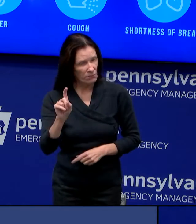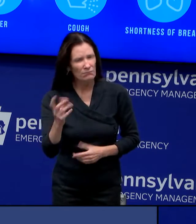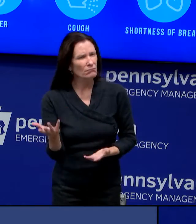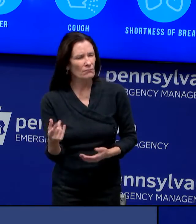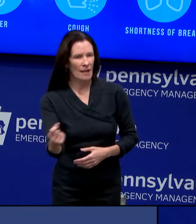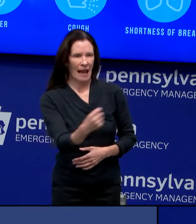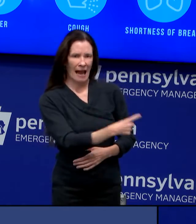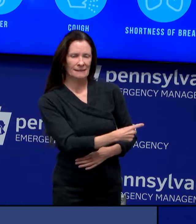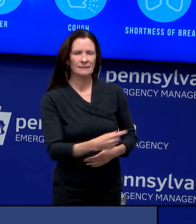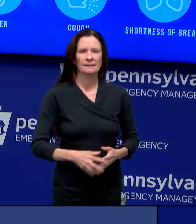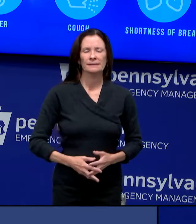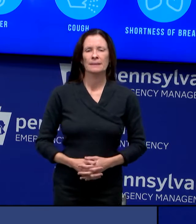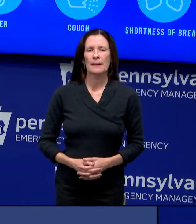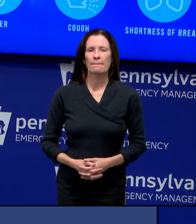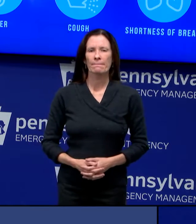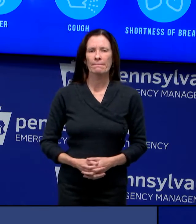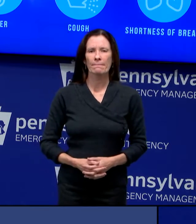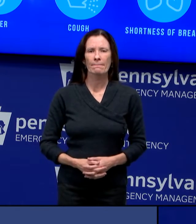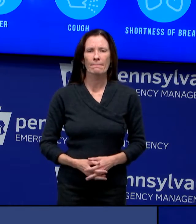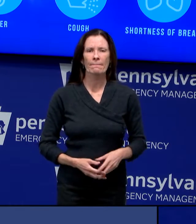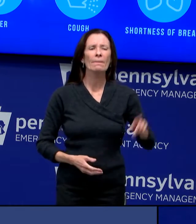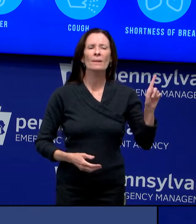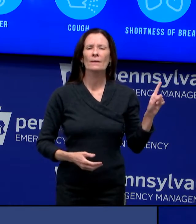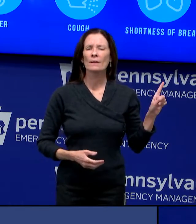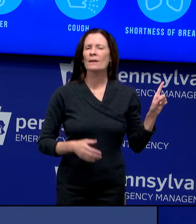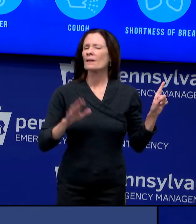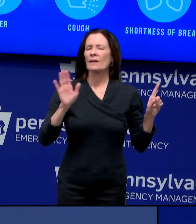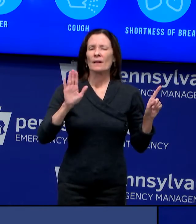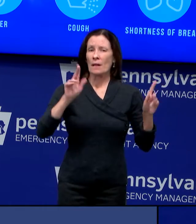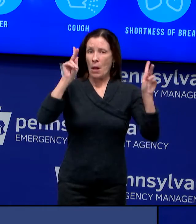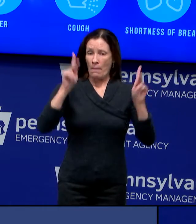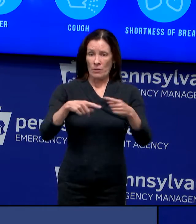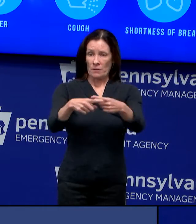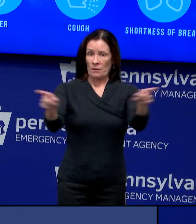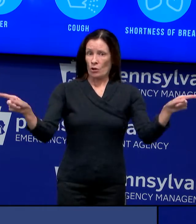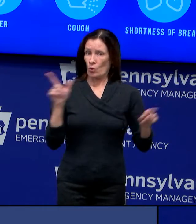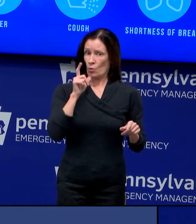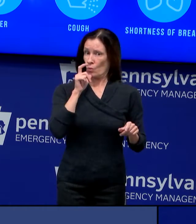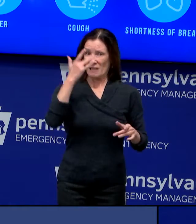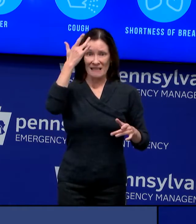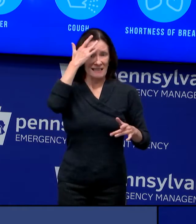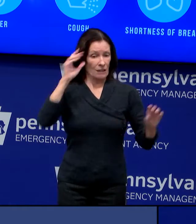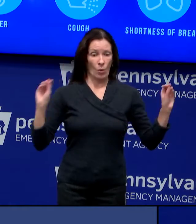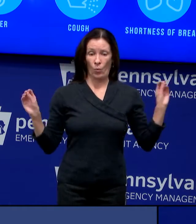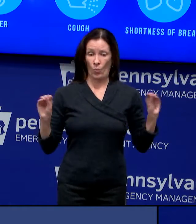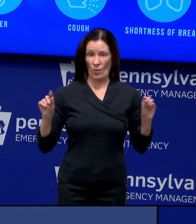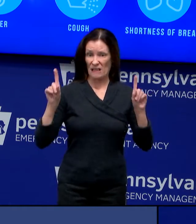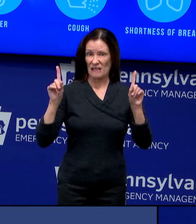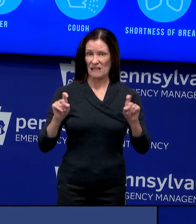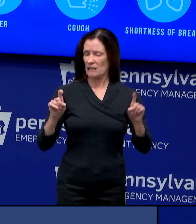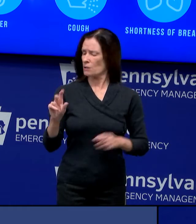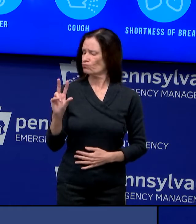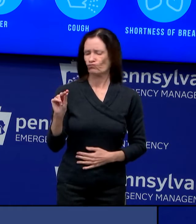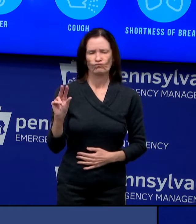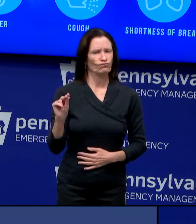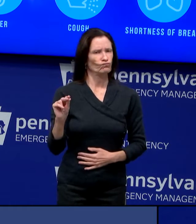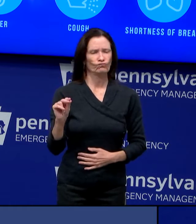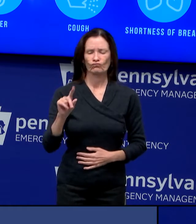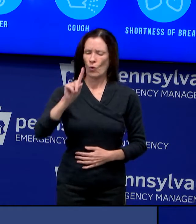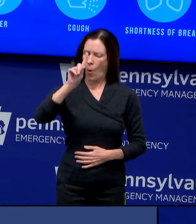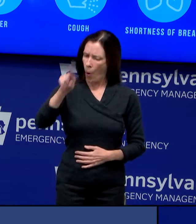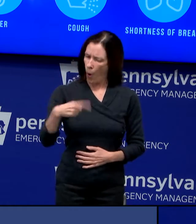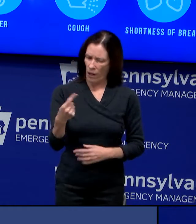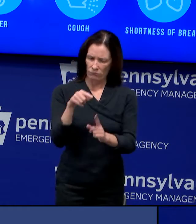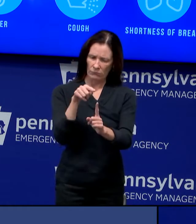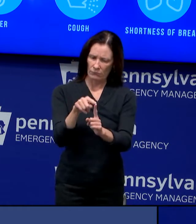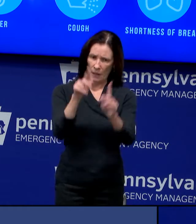in target populations. We still will rely upon testing symptomatic individuals. We are relaxing, however, our